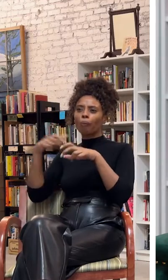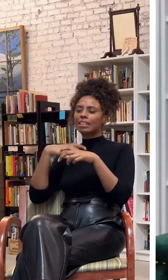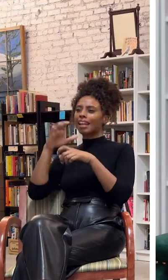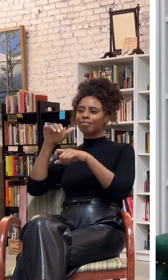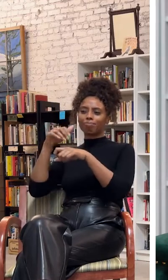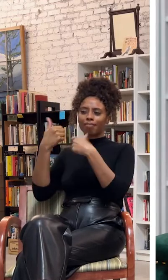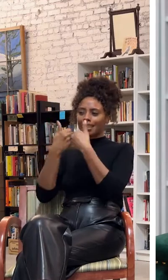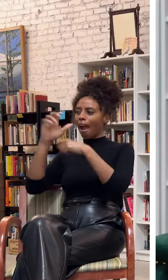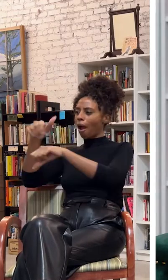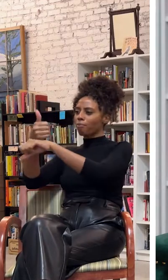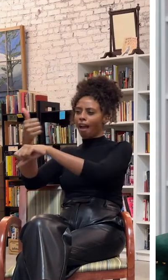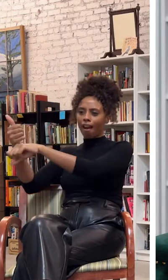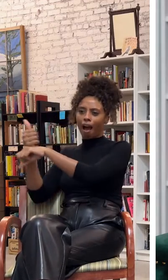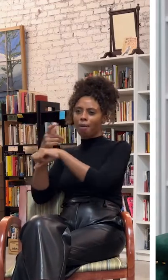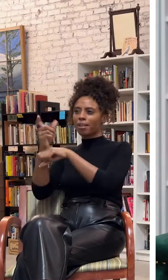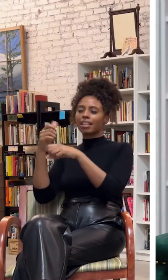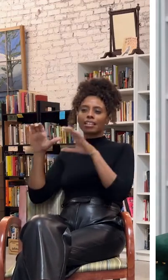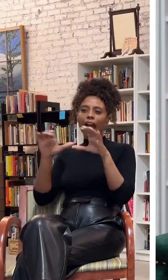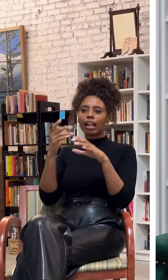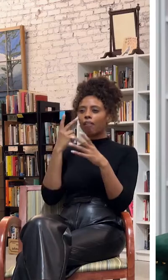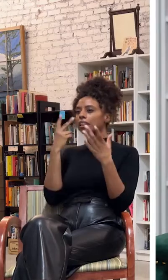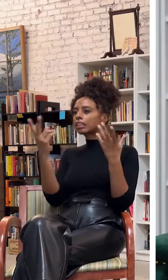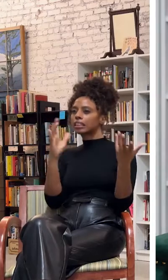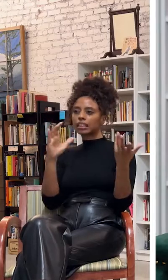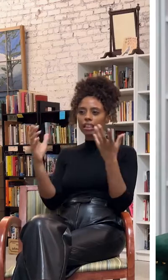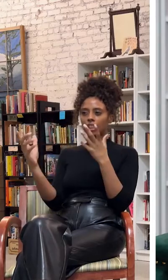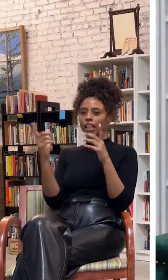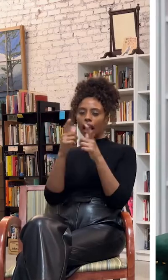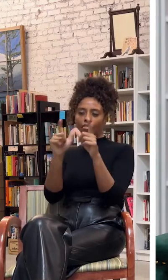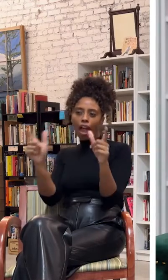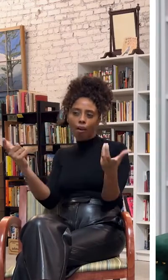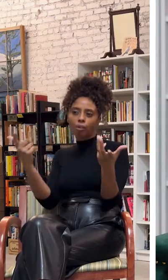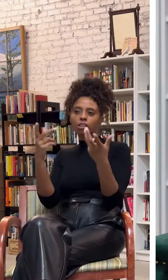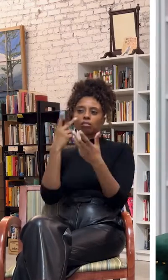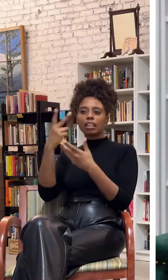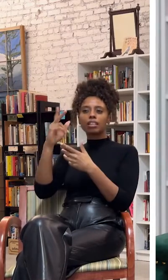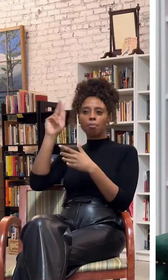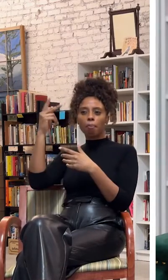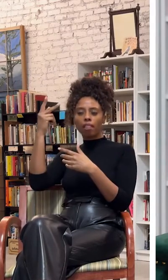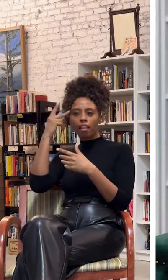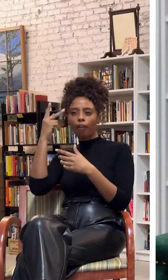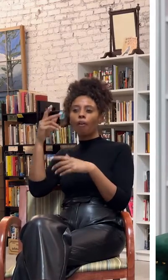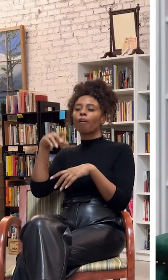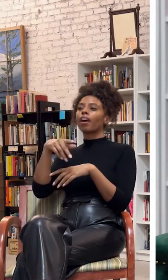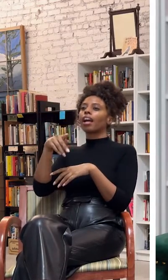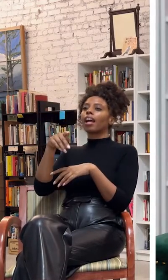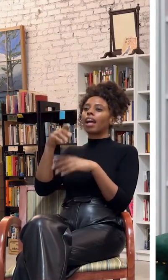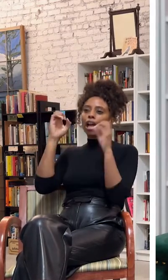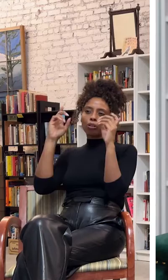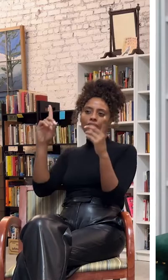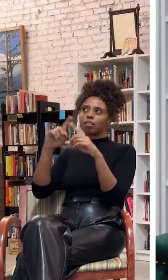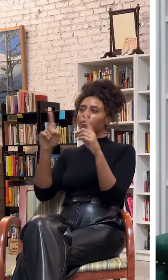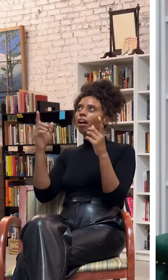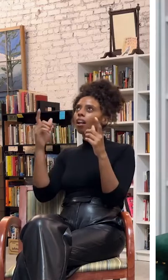up and these activities to get a sense of language and, like you're saying, this political education. The other thing I was thinking about,